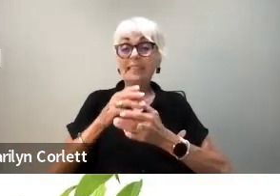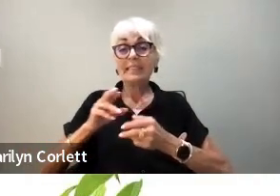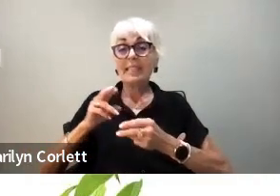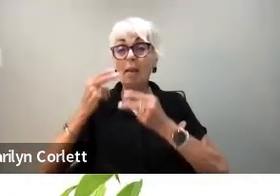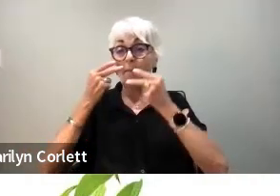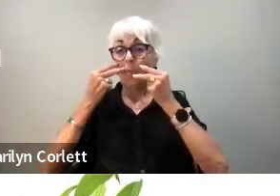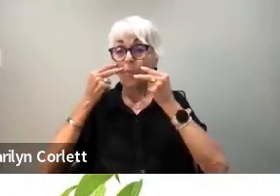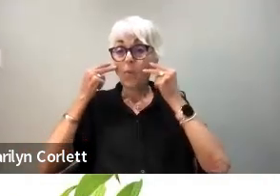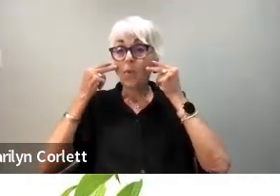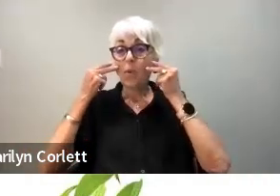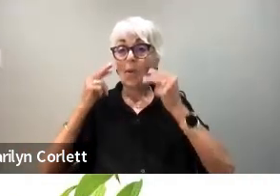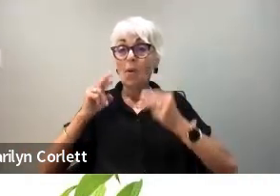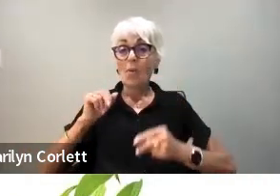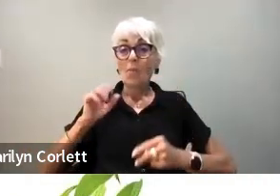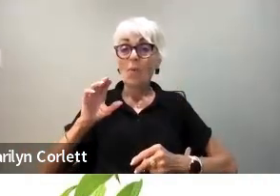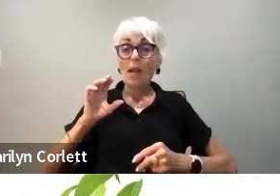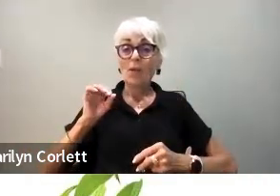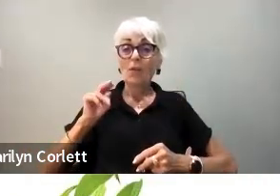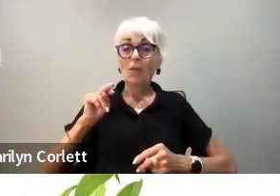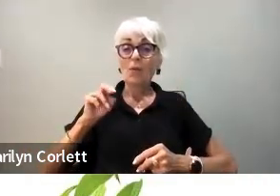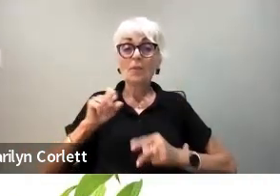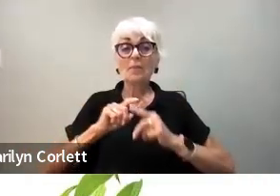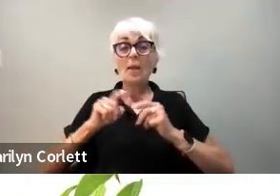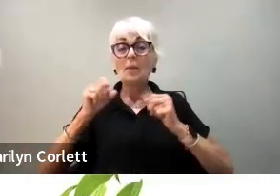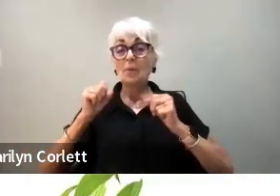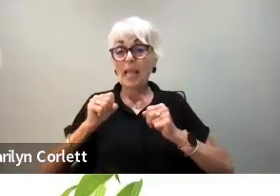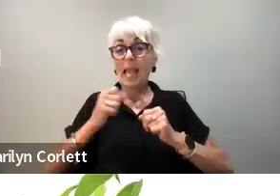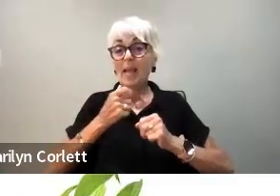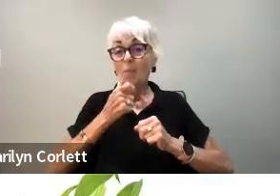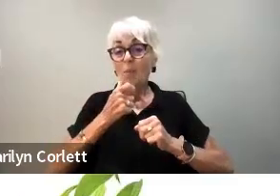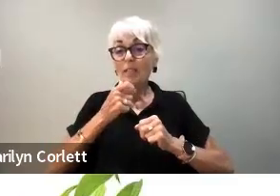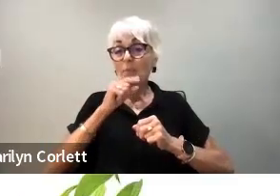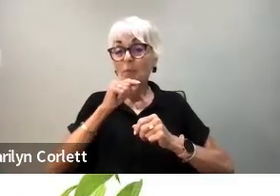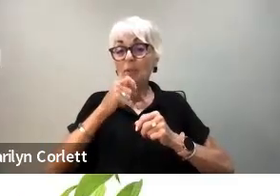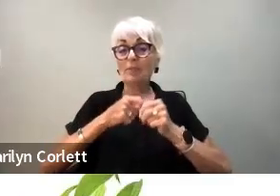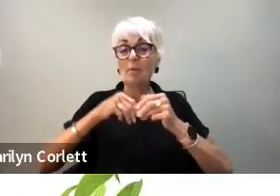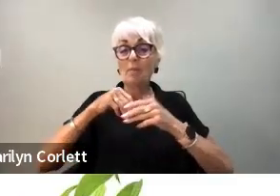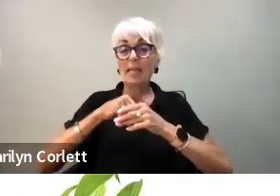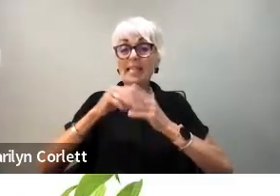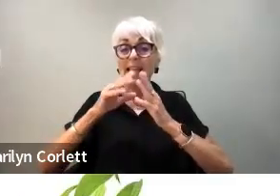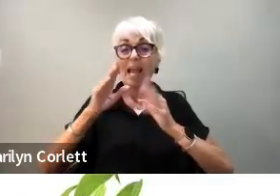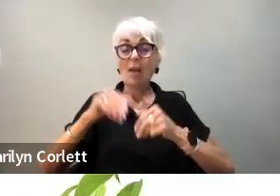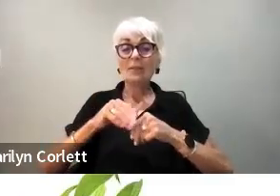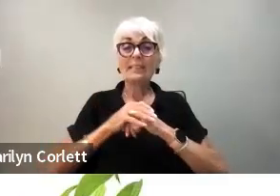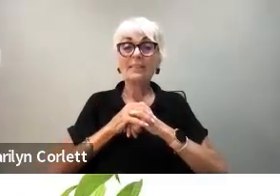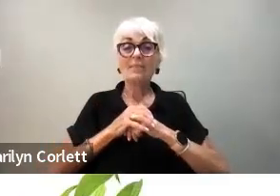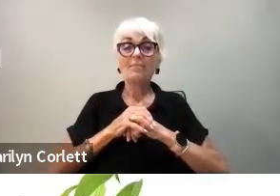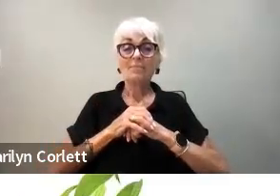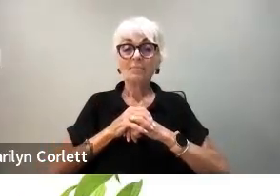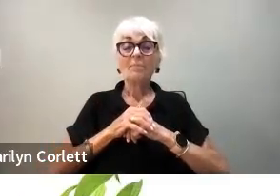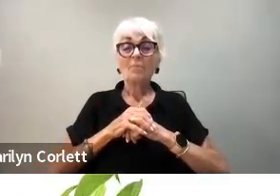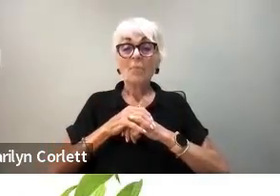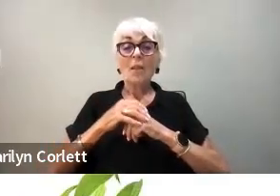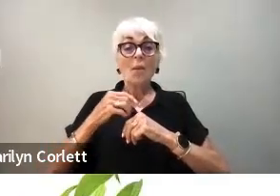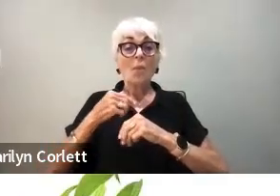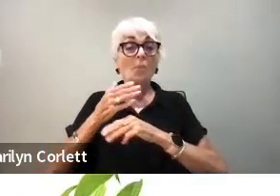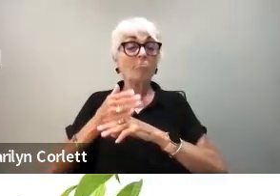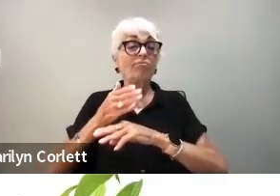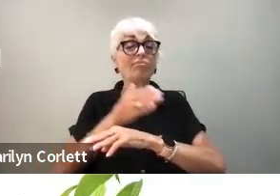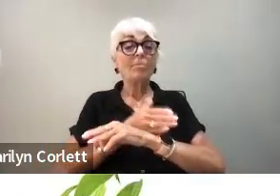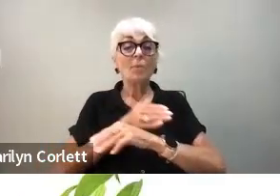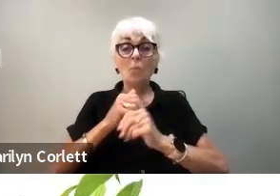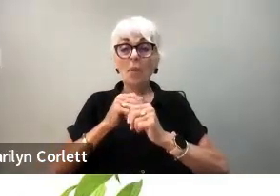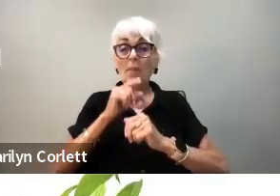raccoons, but you can watch the birds from inside the house. And then they've came a really long way with bird feeders